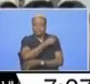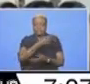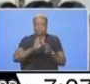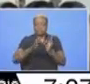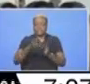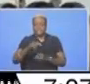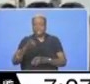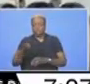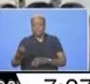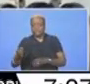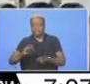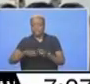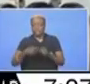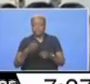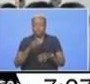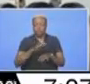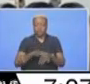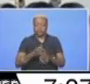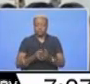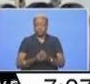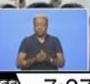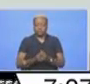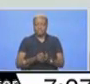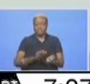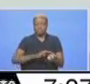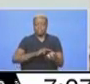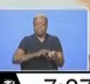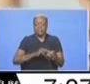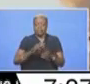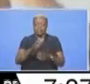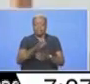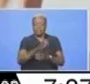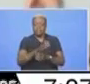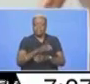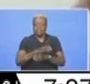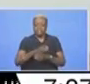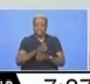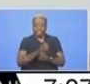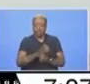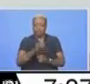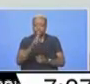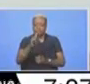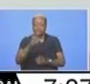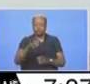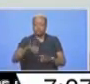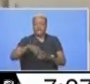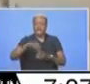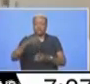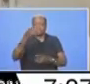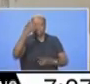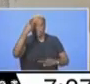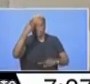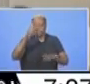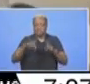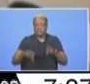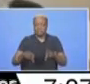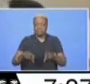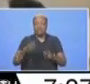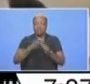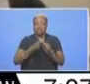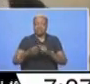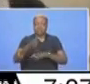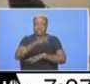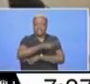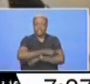on. Samaritan's Purse can provide medical care for up to 100 outpatient cases per day with 40 beds. It is ready